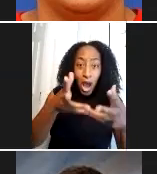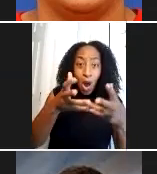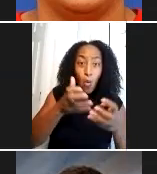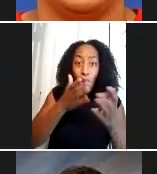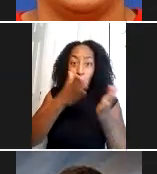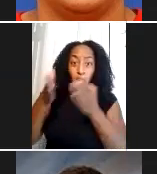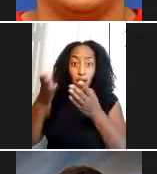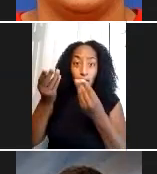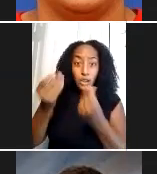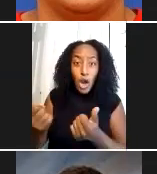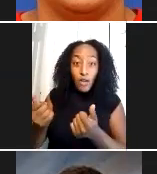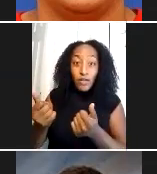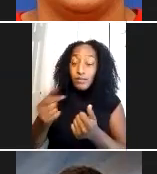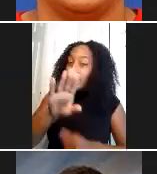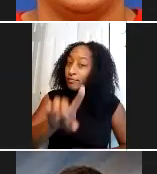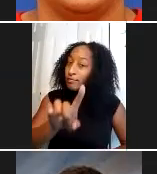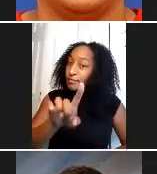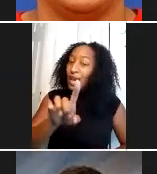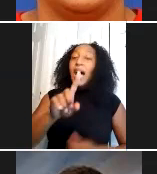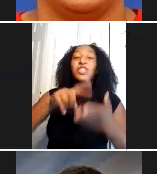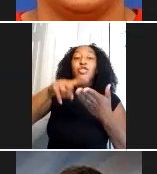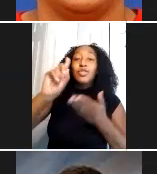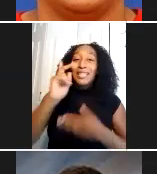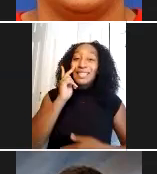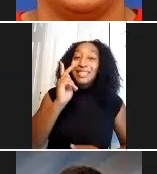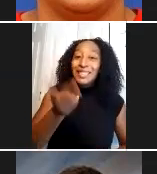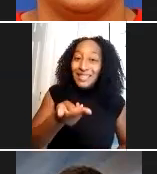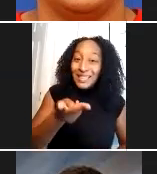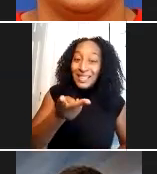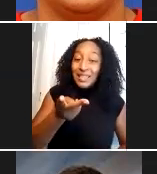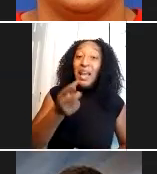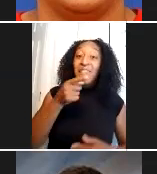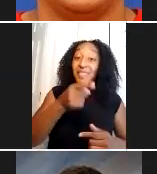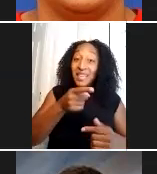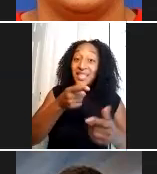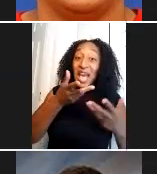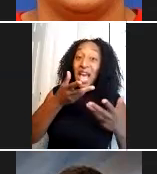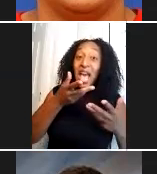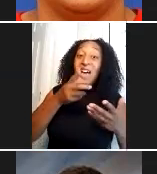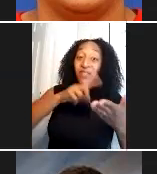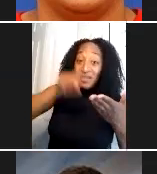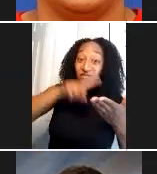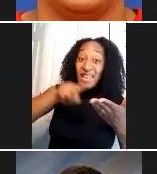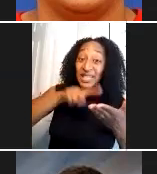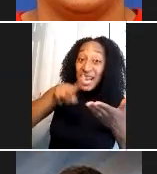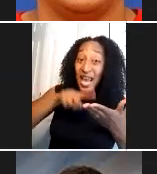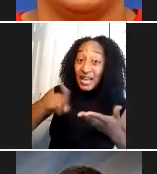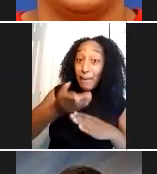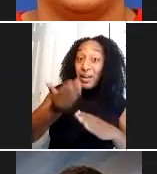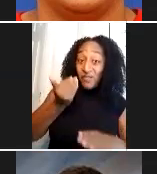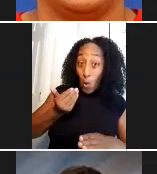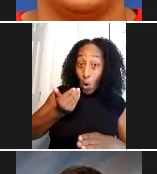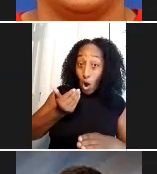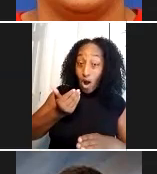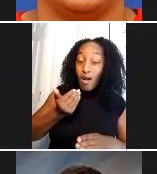a question to say, what's already been investigated in this area? And so scientists will